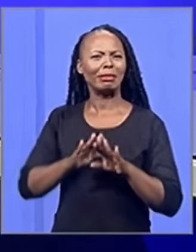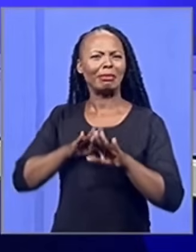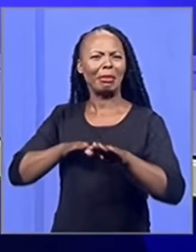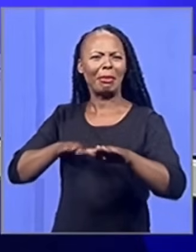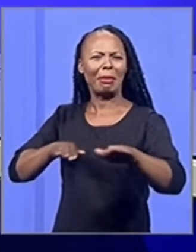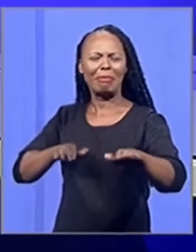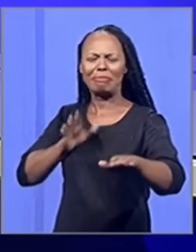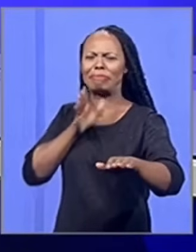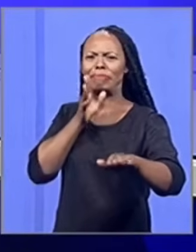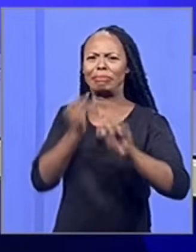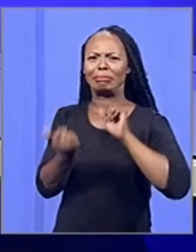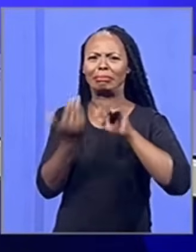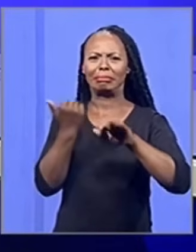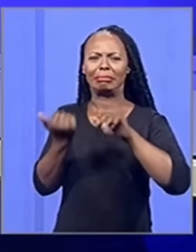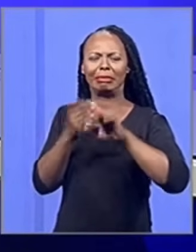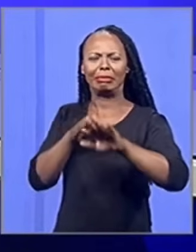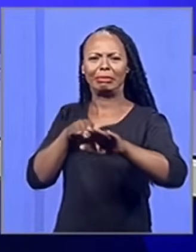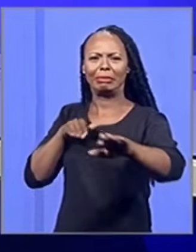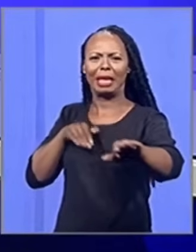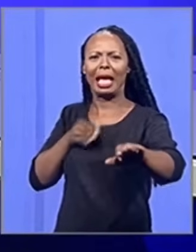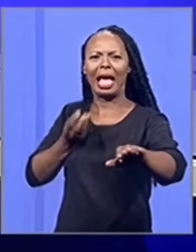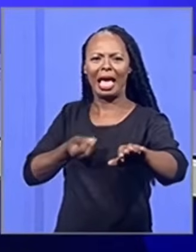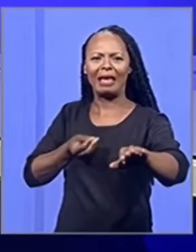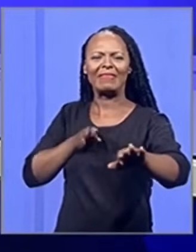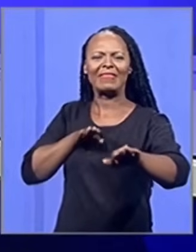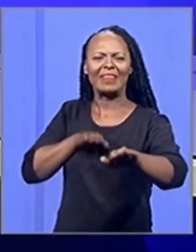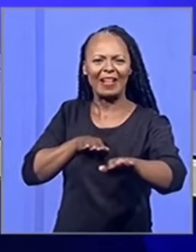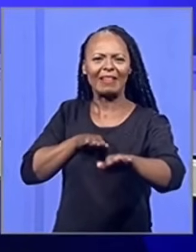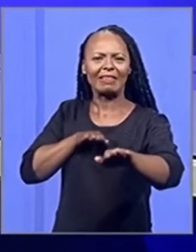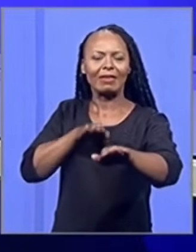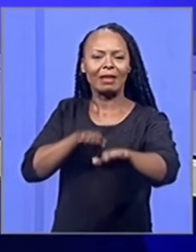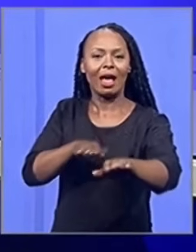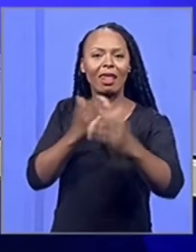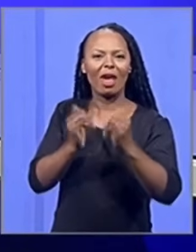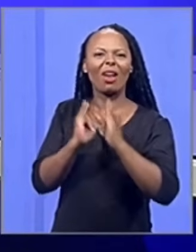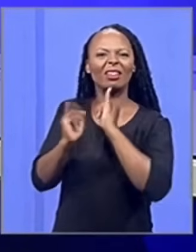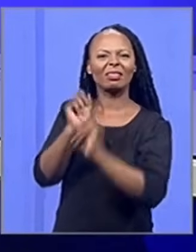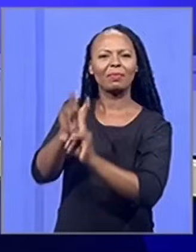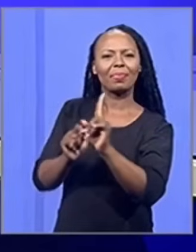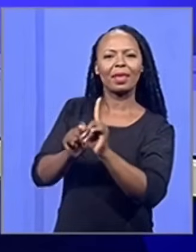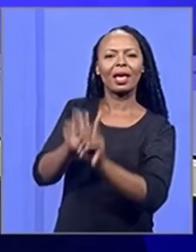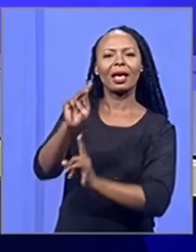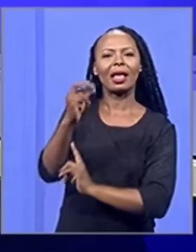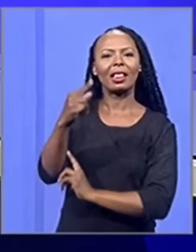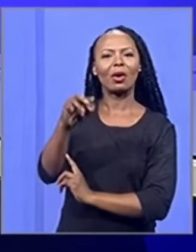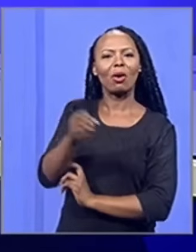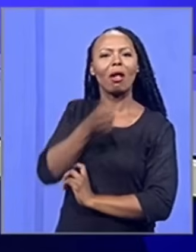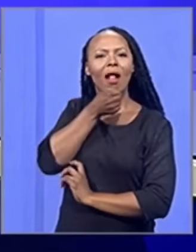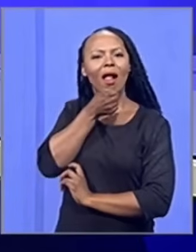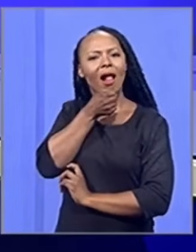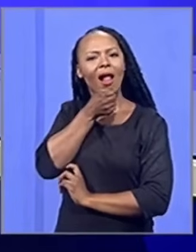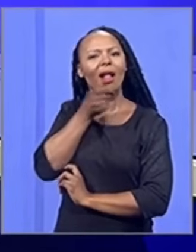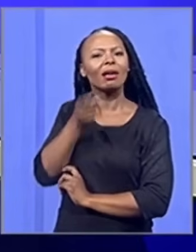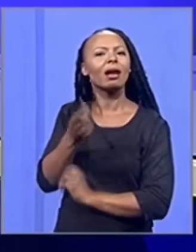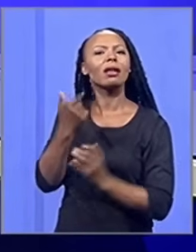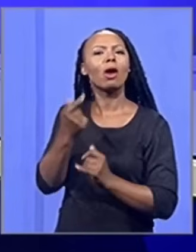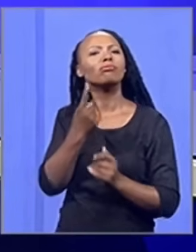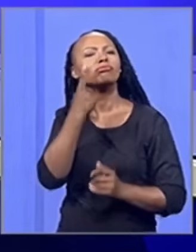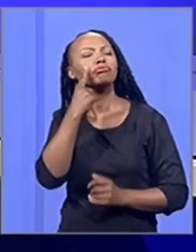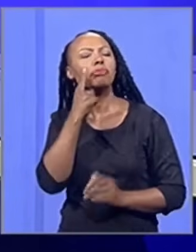kwa godimo tsa dijanaga mo mebileng. Re buisane le mmega dikgang wa rona Katlego Nyoni tebang le se go sa le